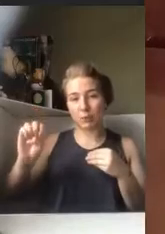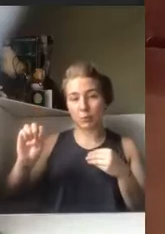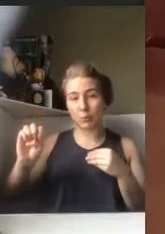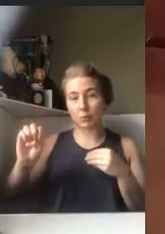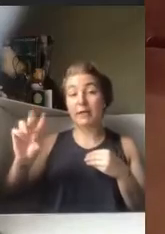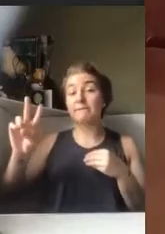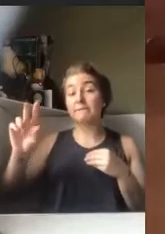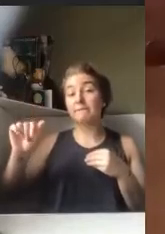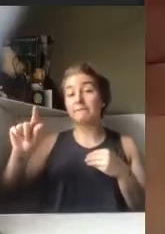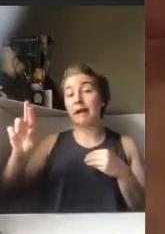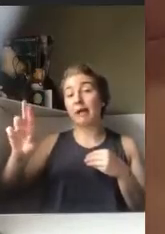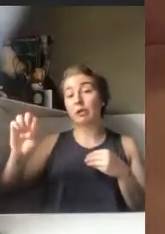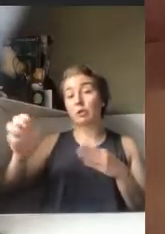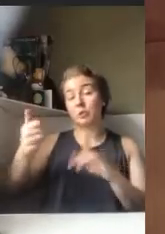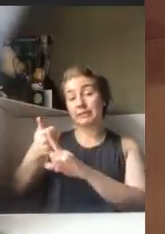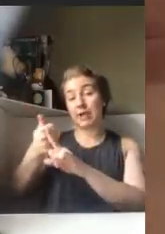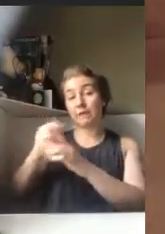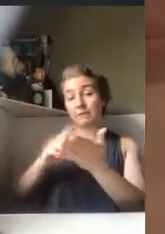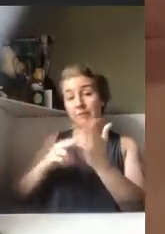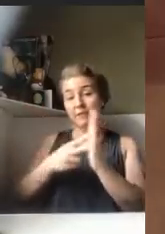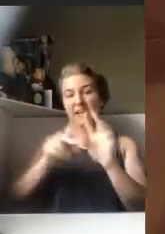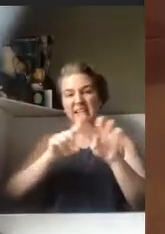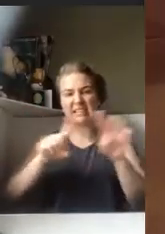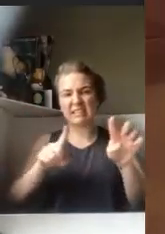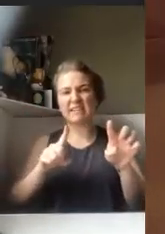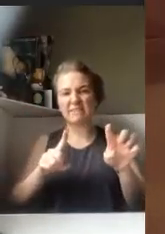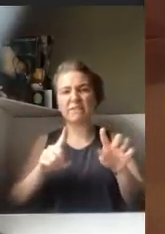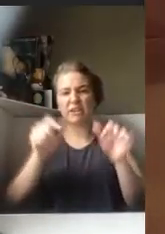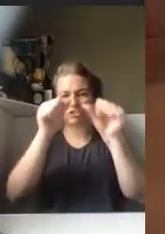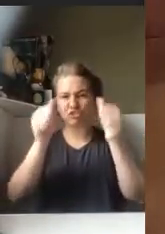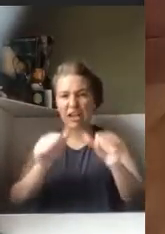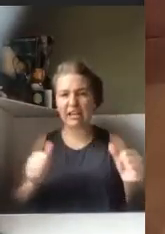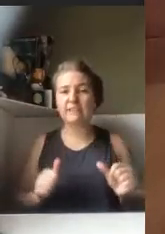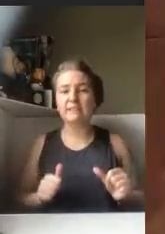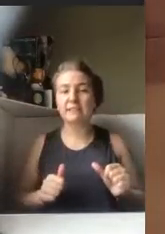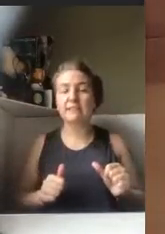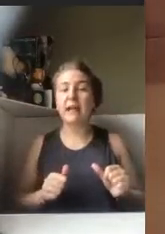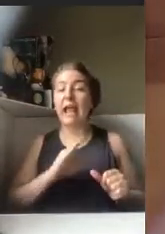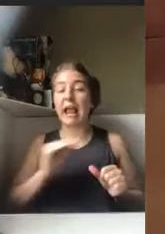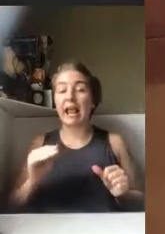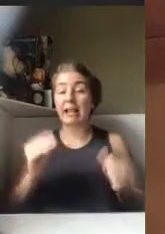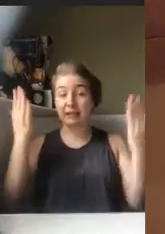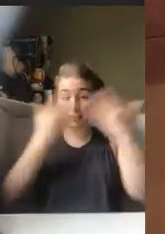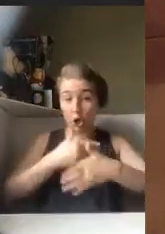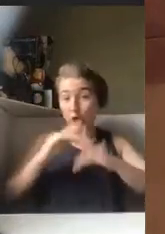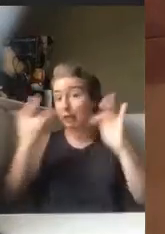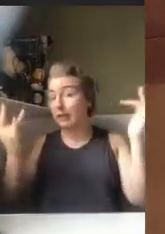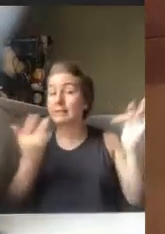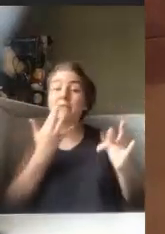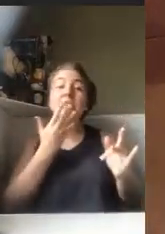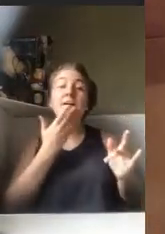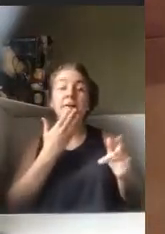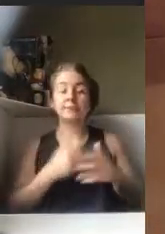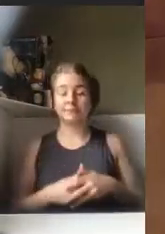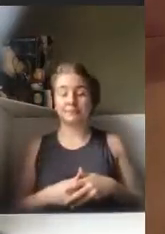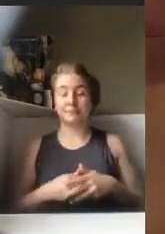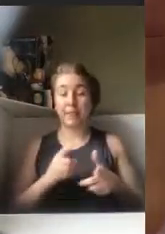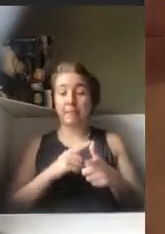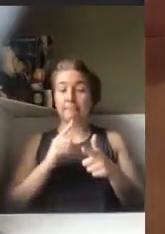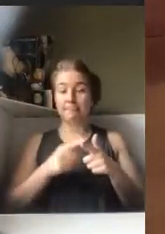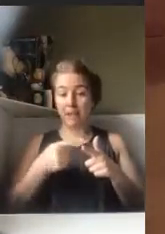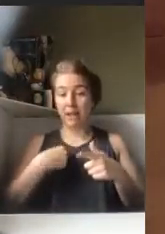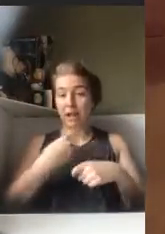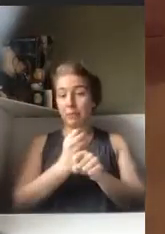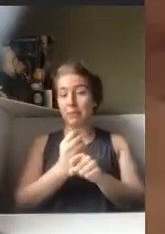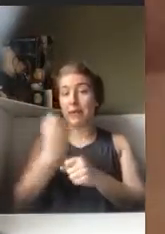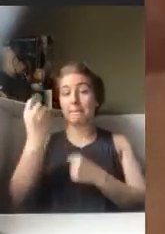of color. Next, I'm going to cut little popcorn shapes, and that will represent the flowers in my picture. I'm going